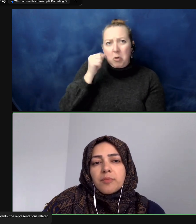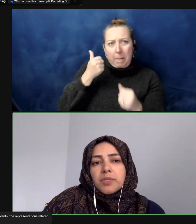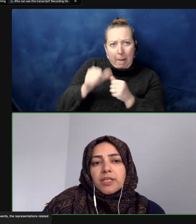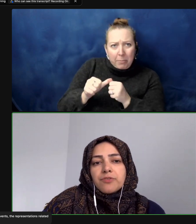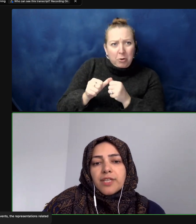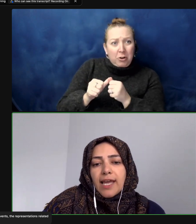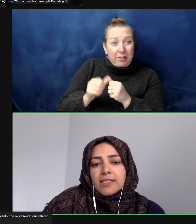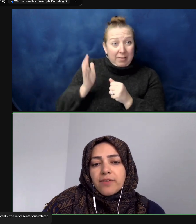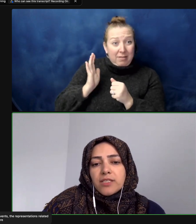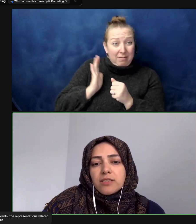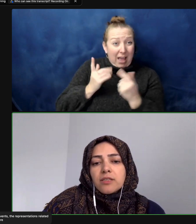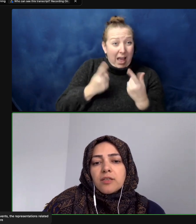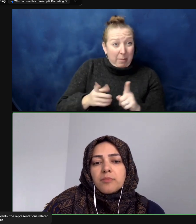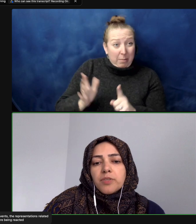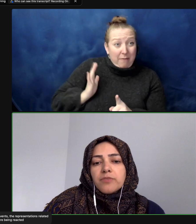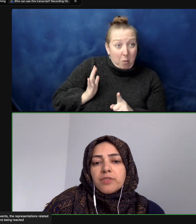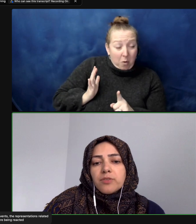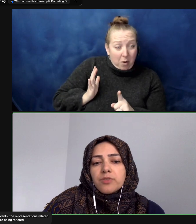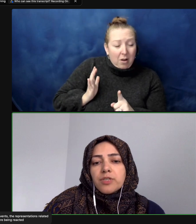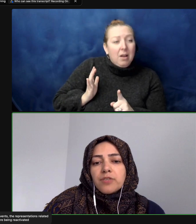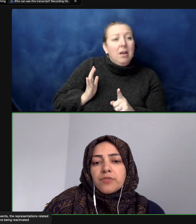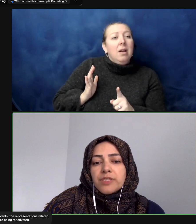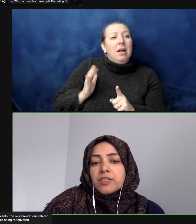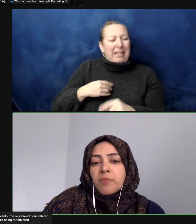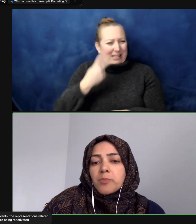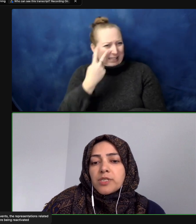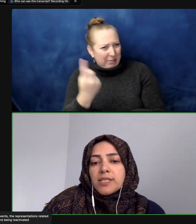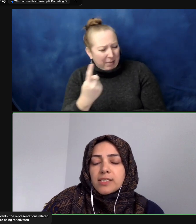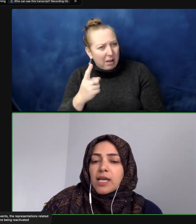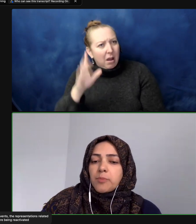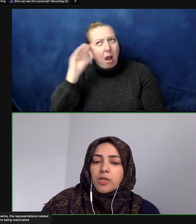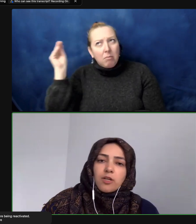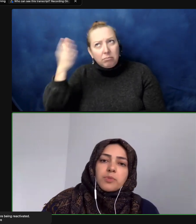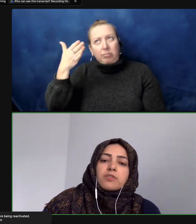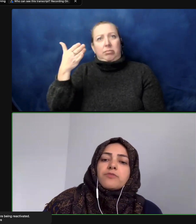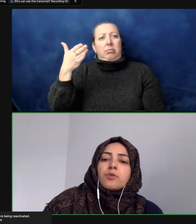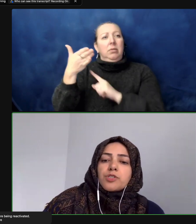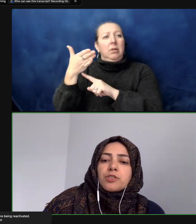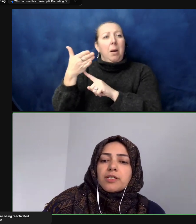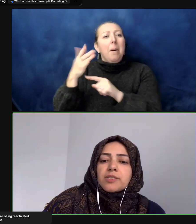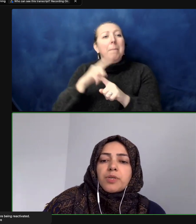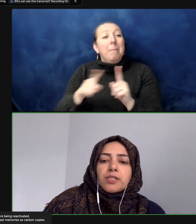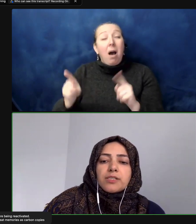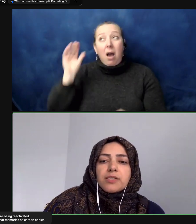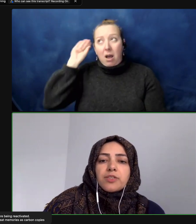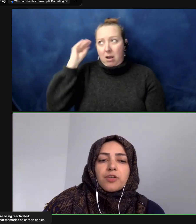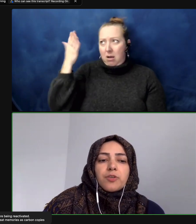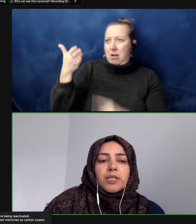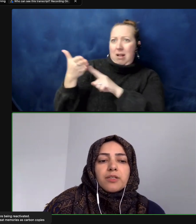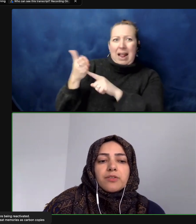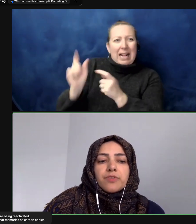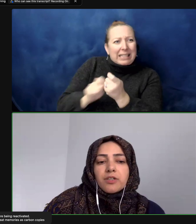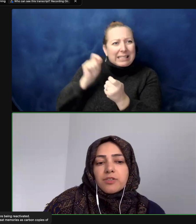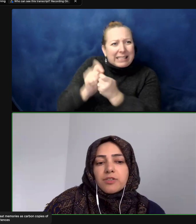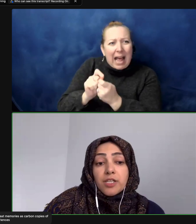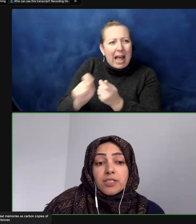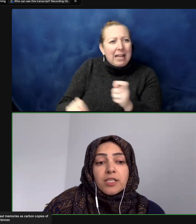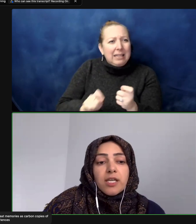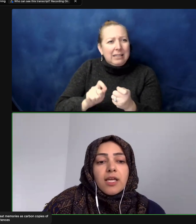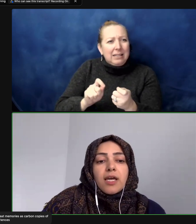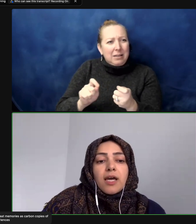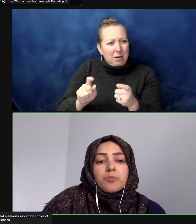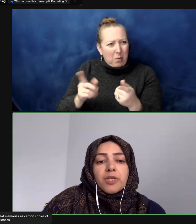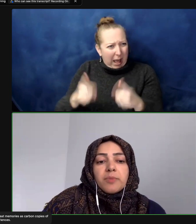are being reactivated. But we don't retrieve memories as carbon copies of the original experiences. They are being